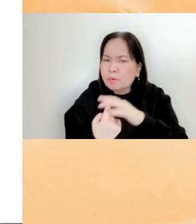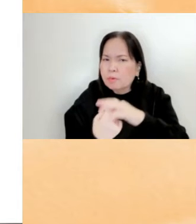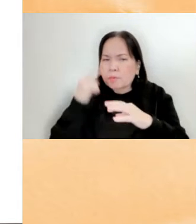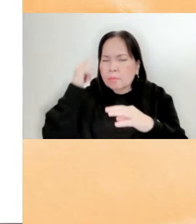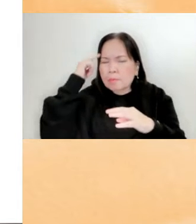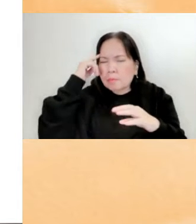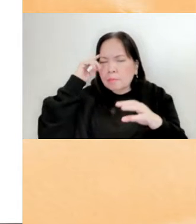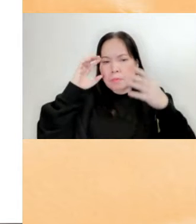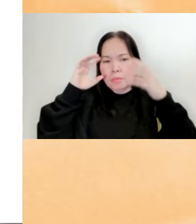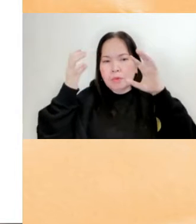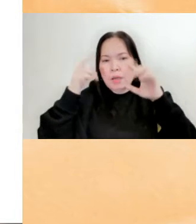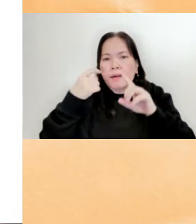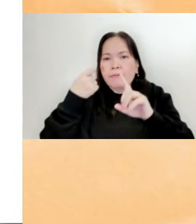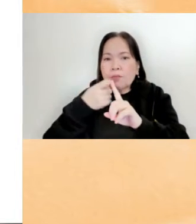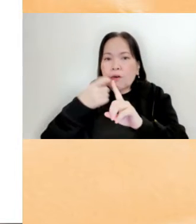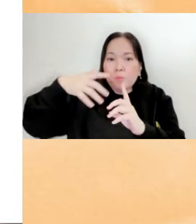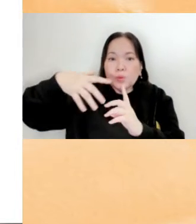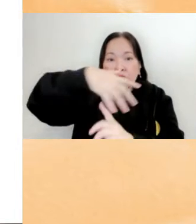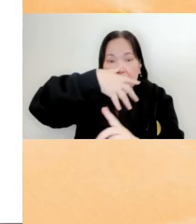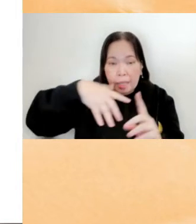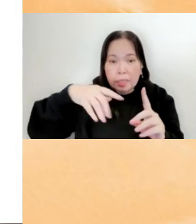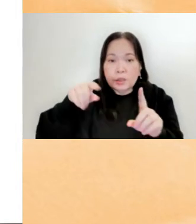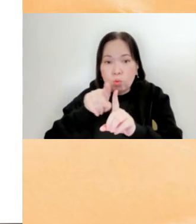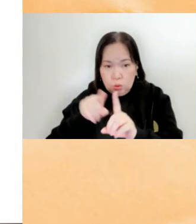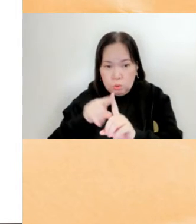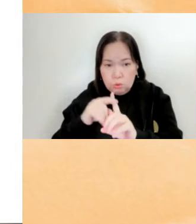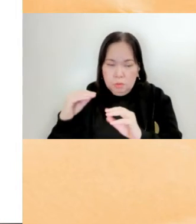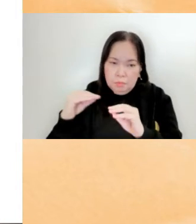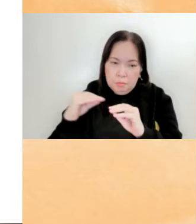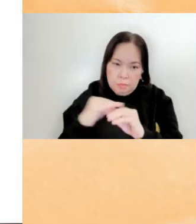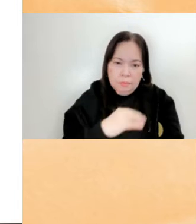are influenced by social factors.